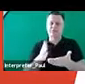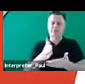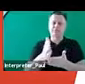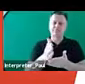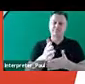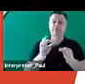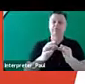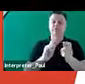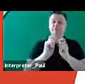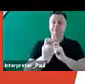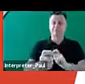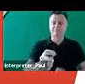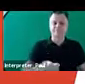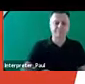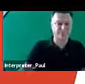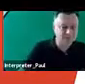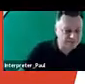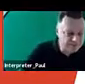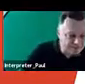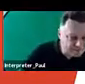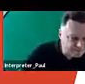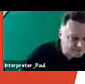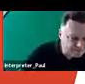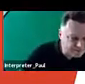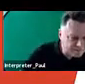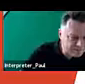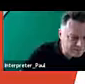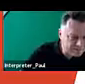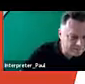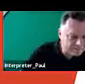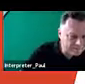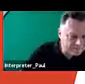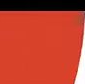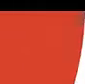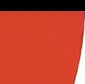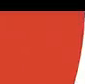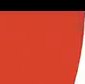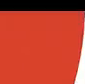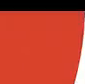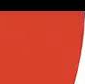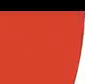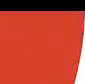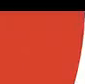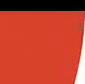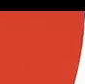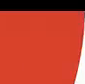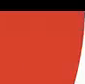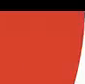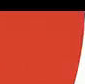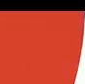And I think that what one of the things that's happening at the moment is that they're getting